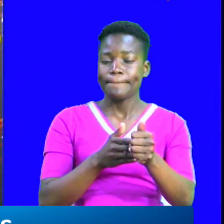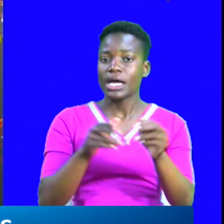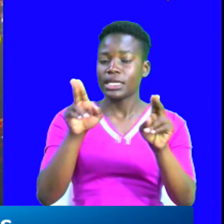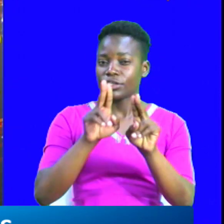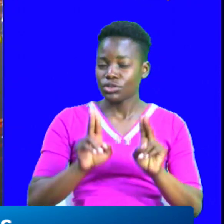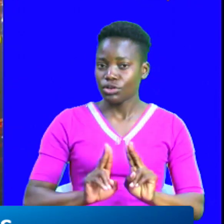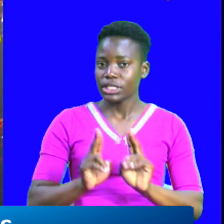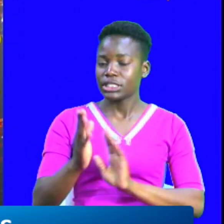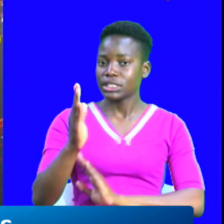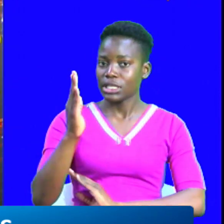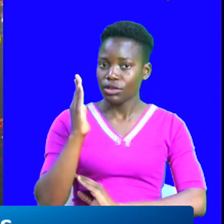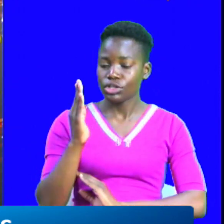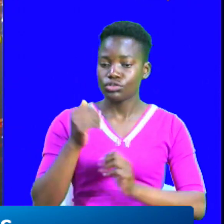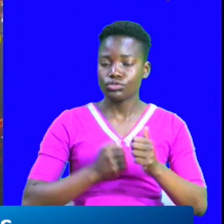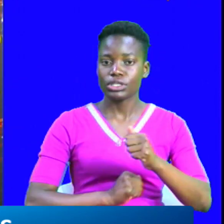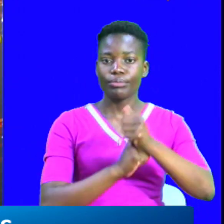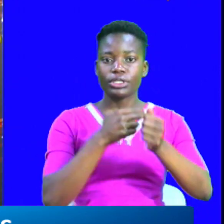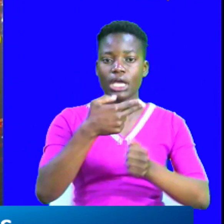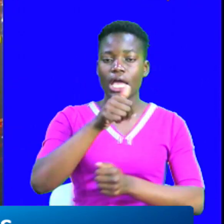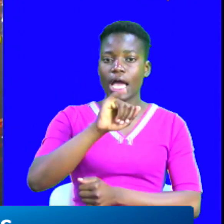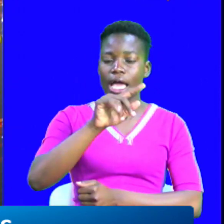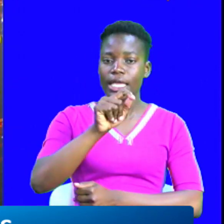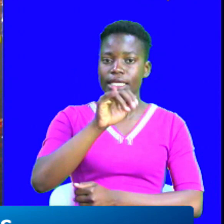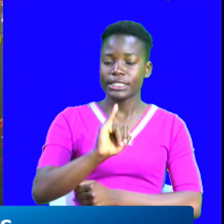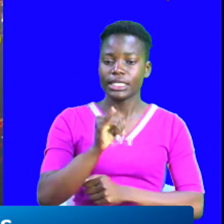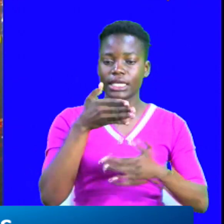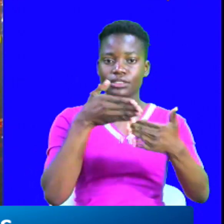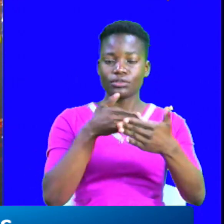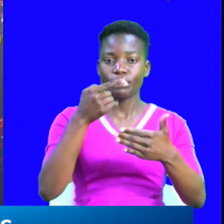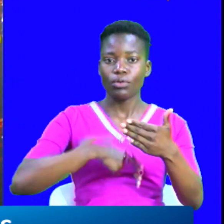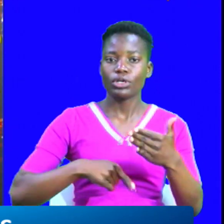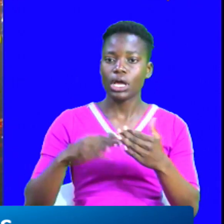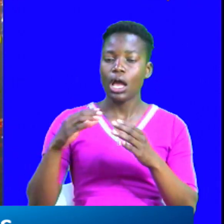support mission to support Haiti police in combating the gangs.